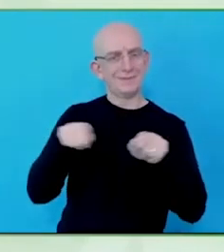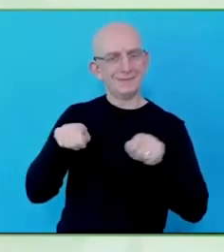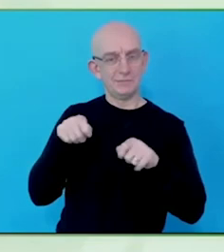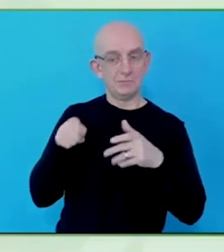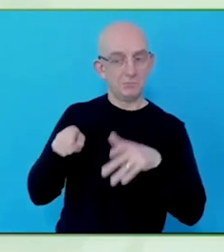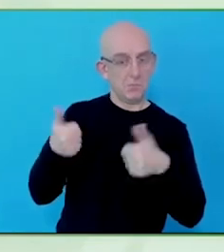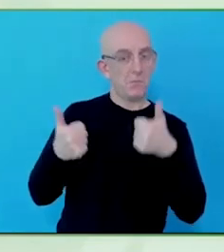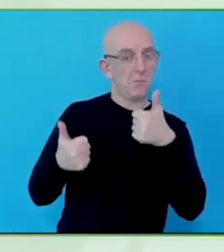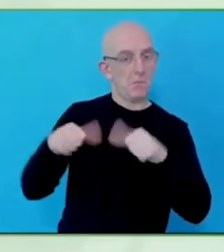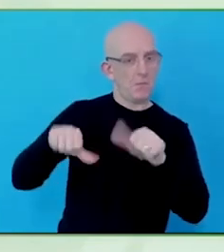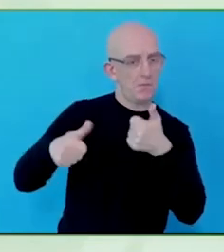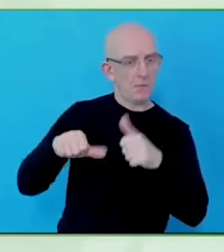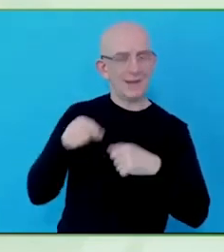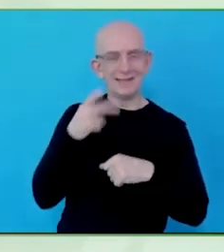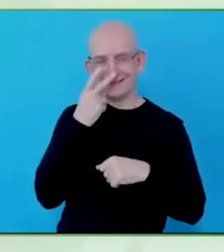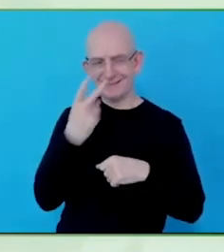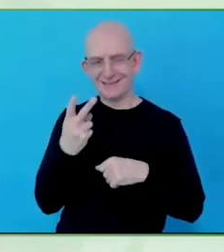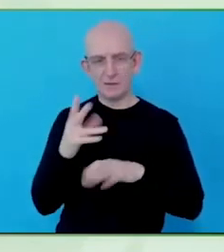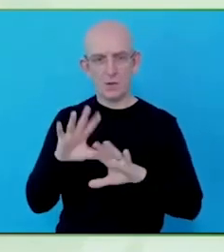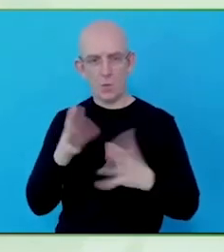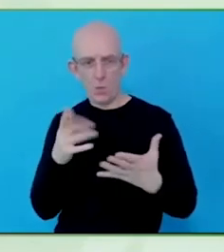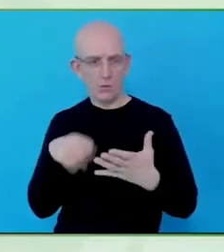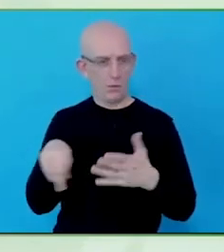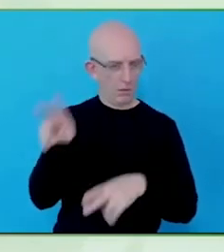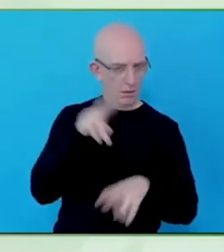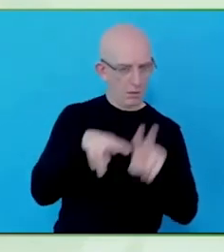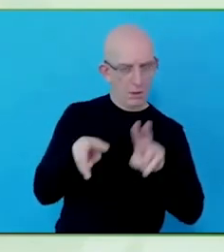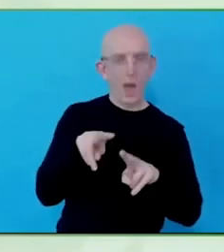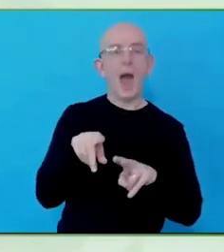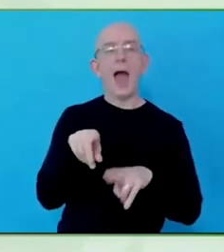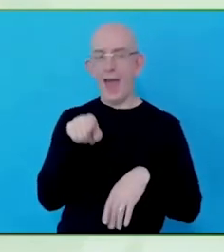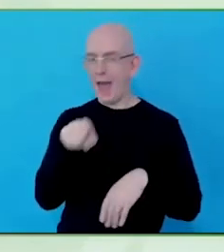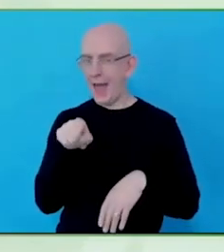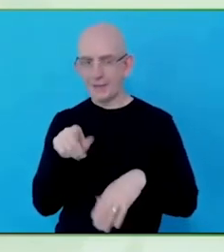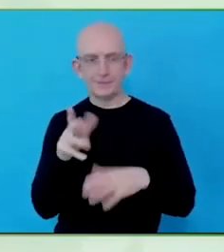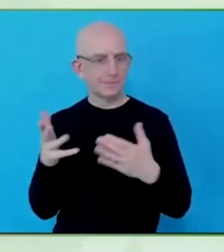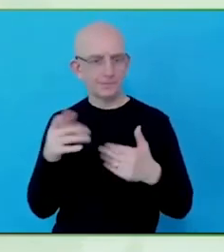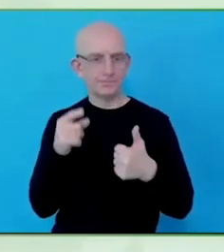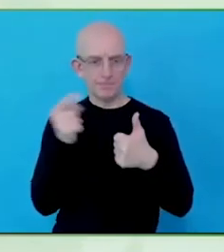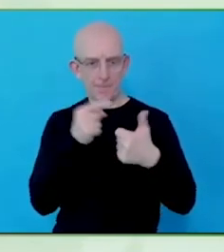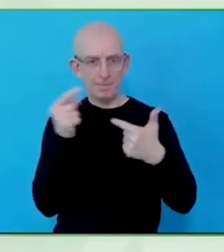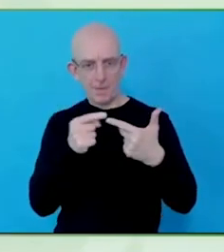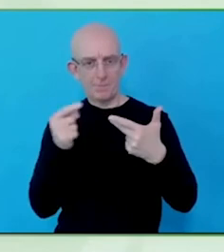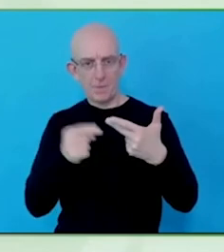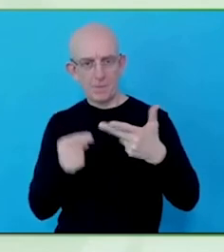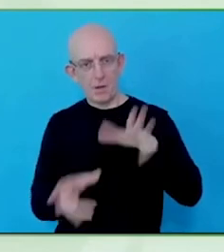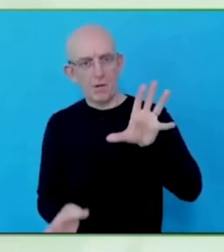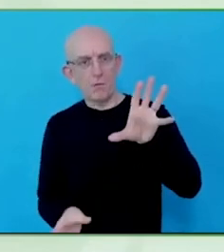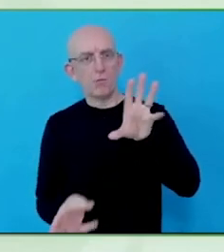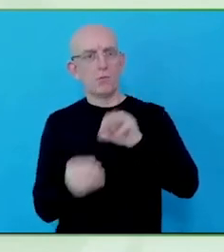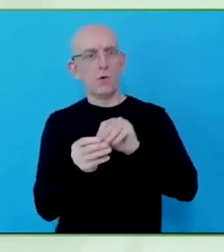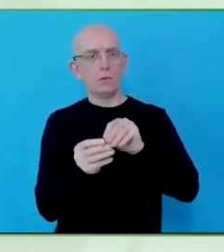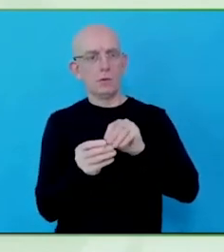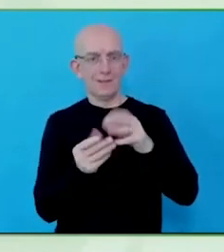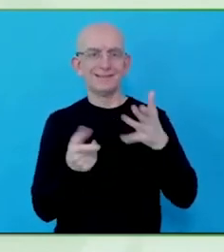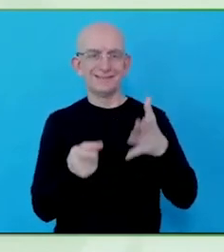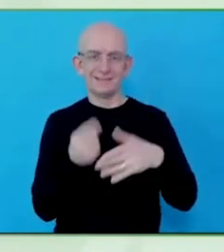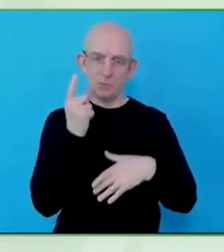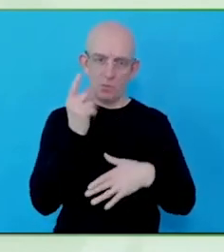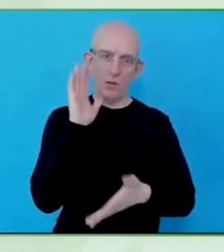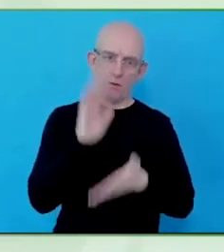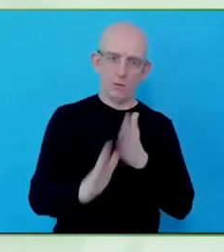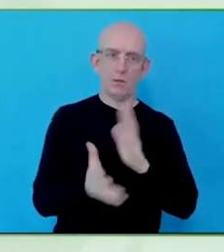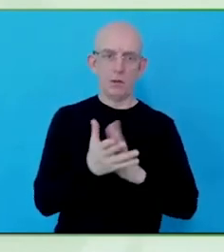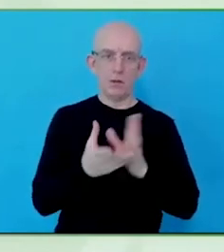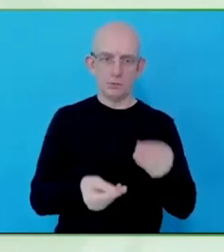huge audit of multiple assets. That then becomes a challenge to the development cycle, because you then get thousands of tickets that need